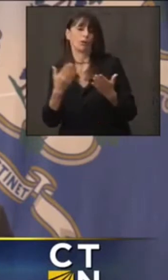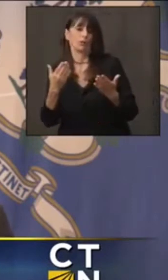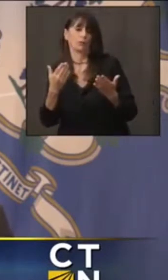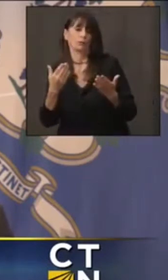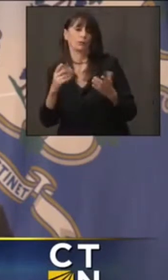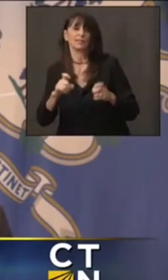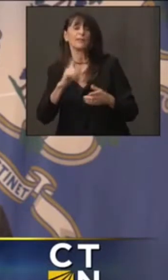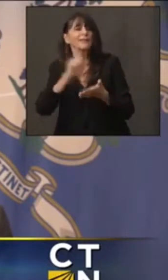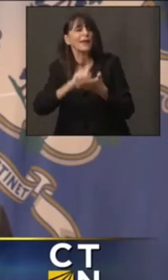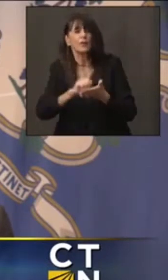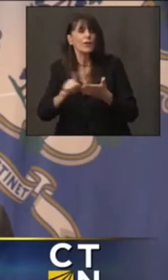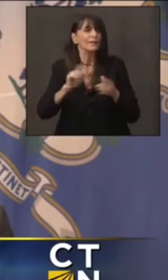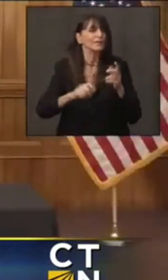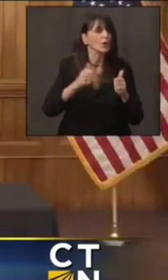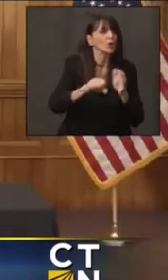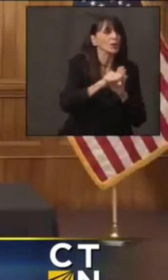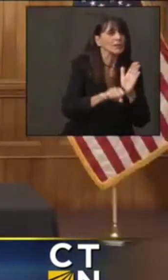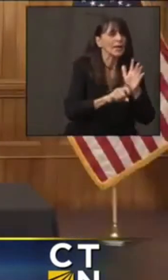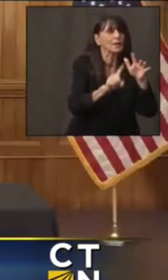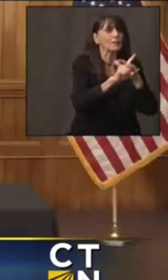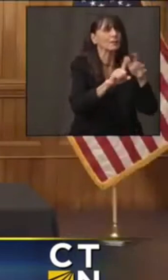out.